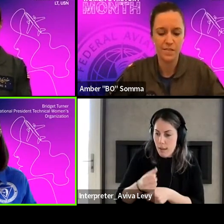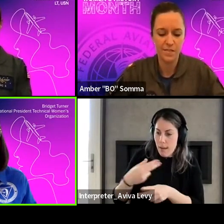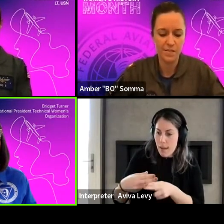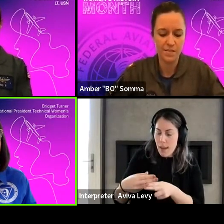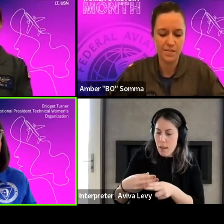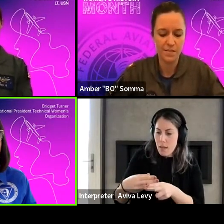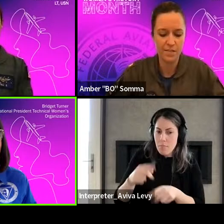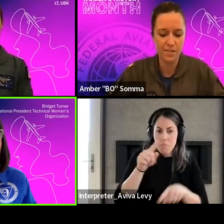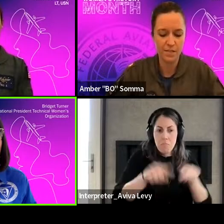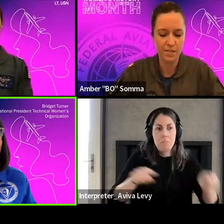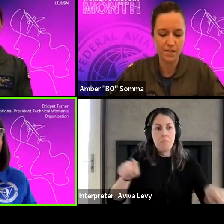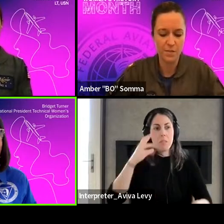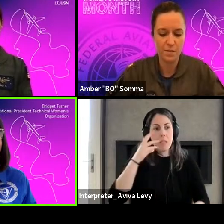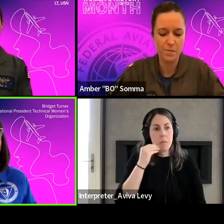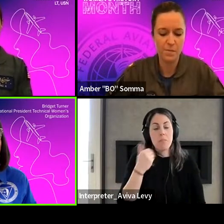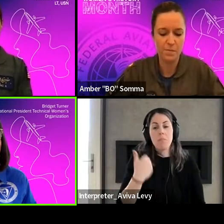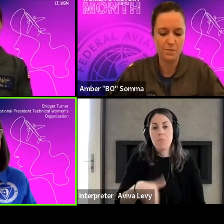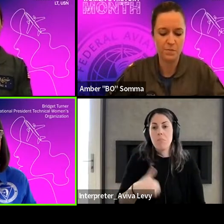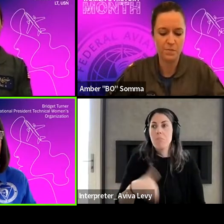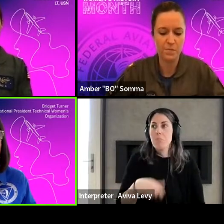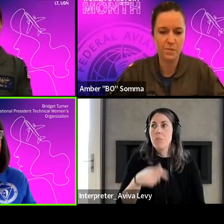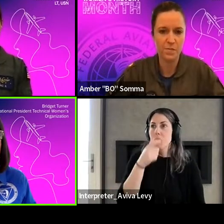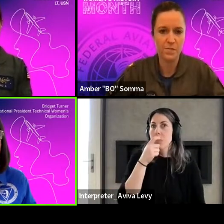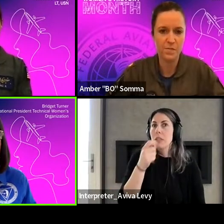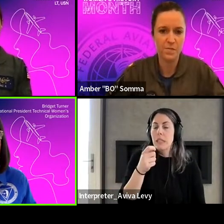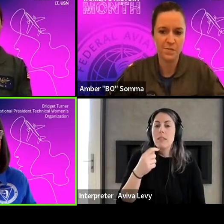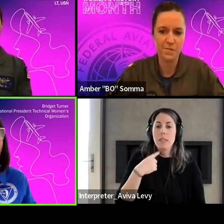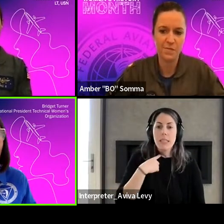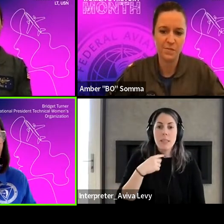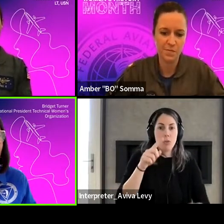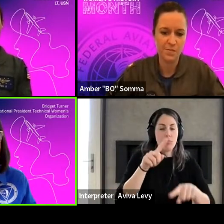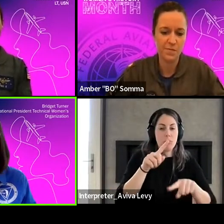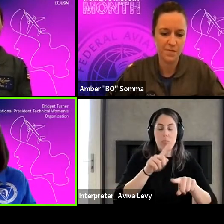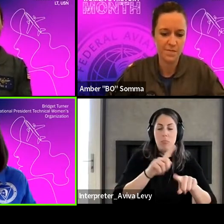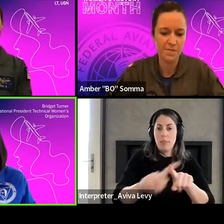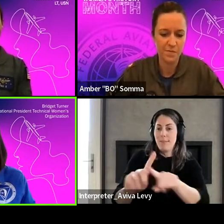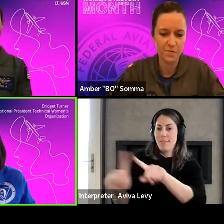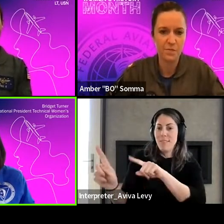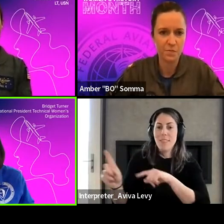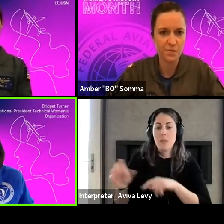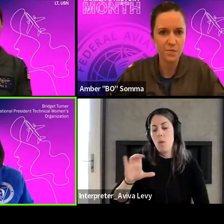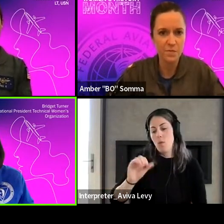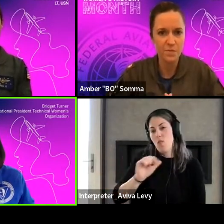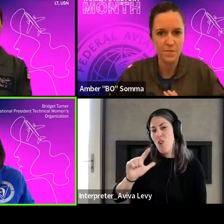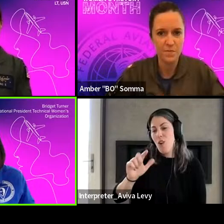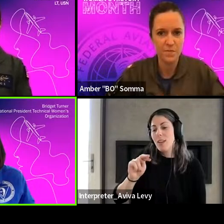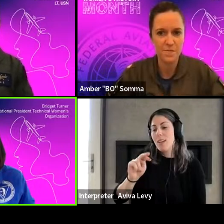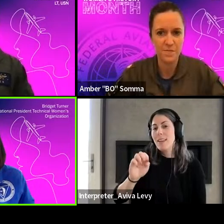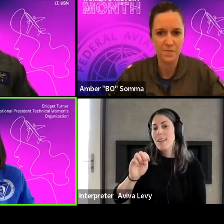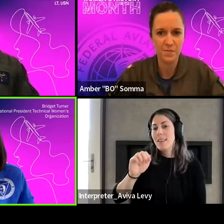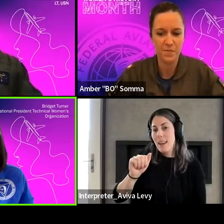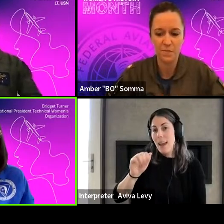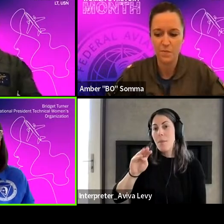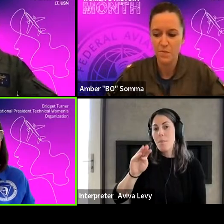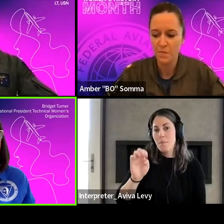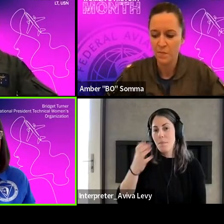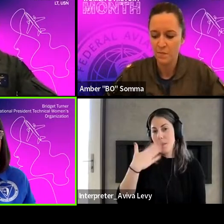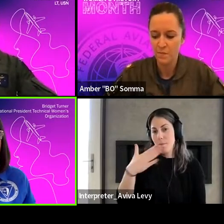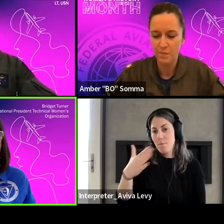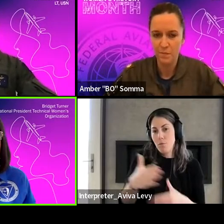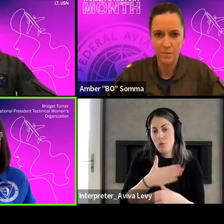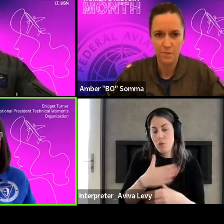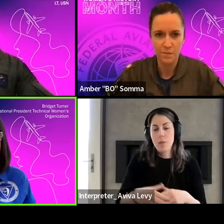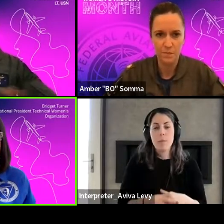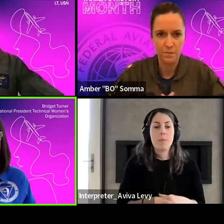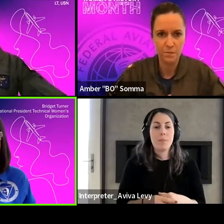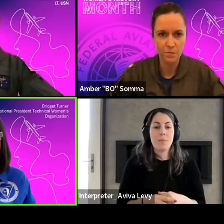they might have in relating to getting a nickname for themselves as well, a call name. So thank you for sharing. So your stories are